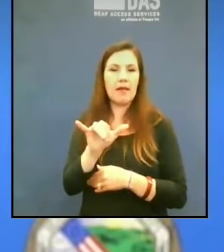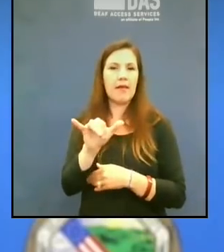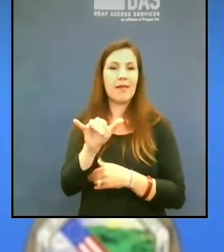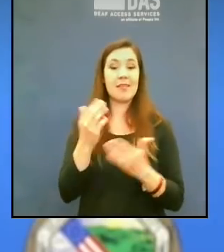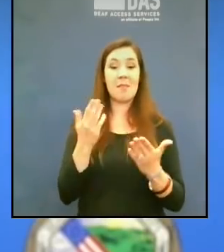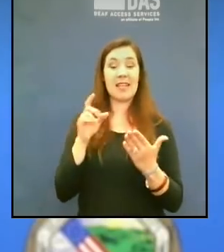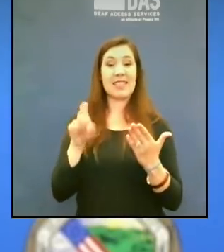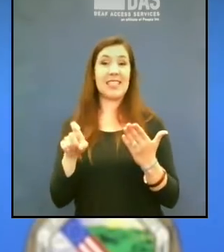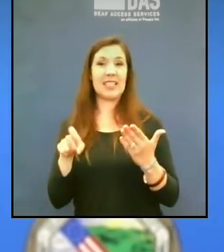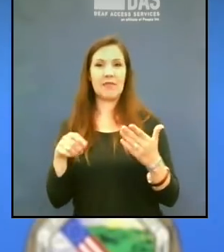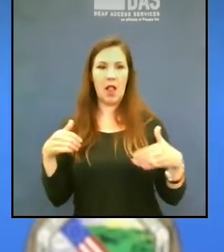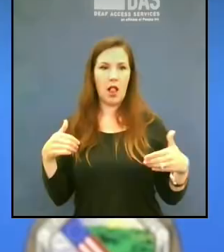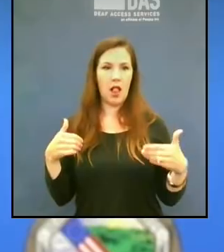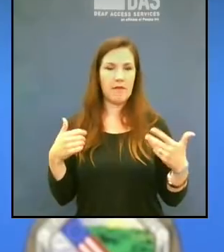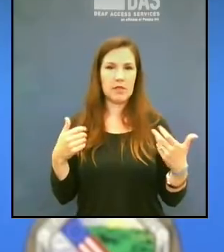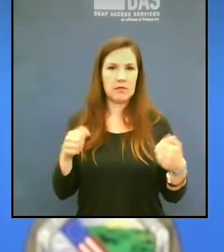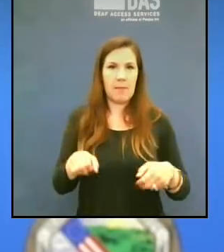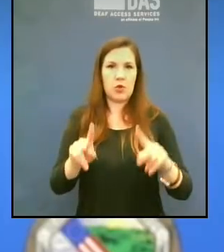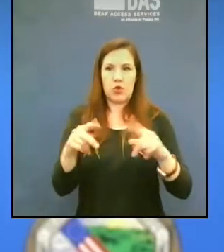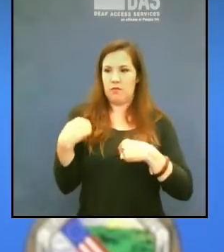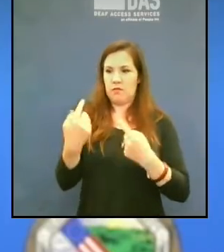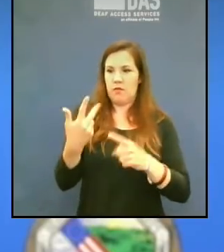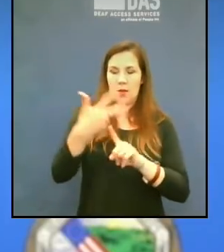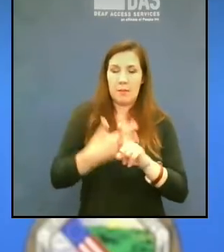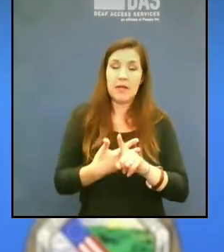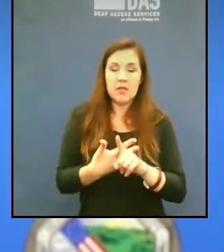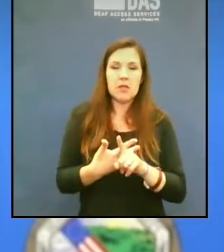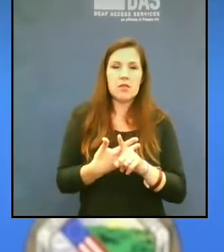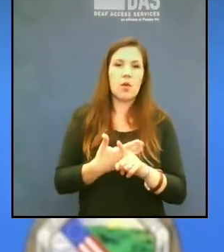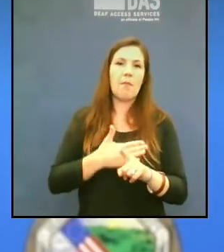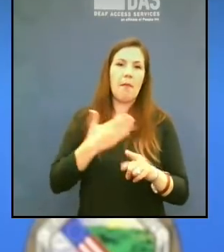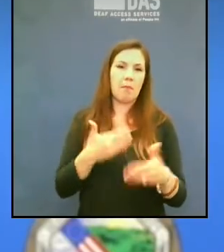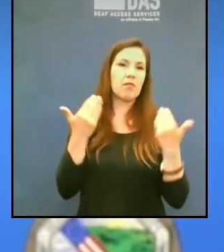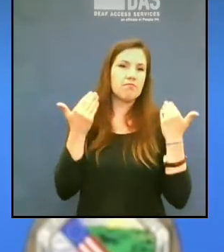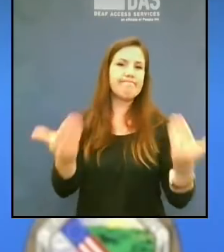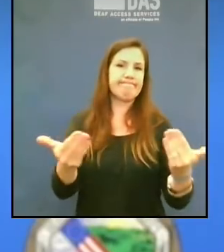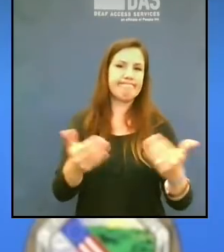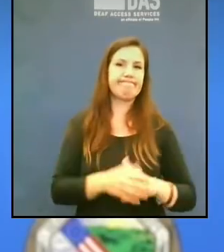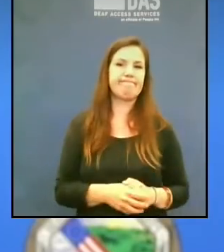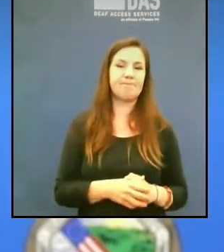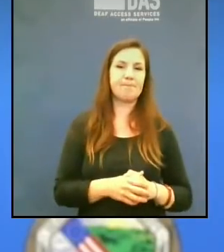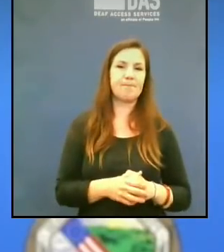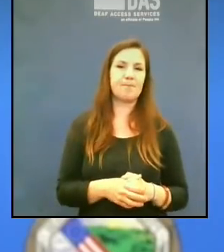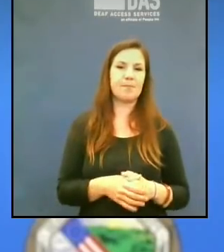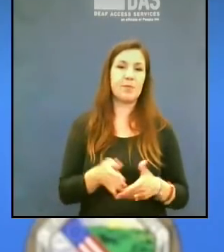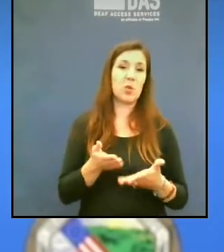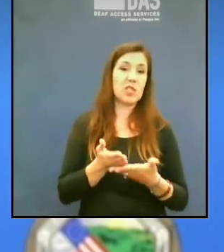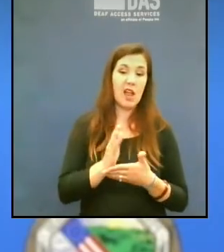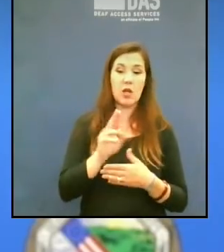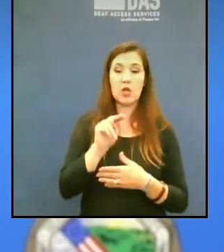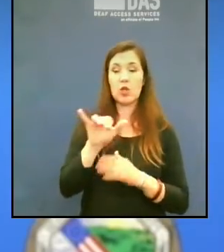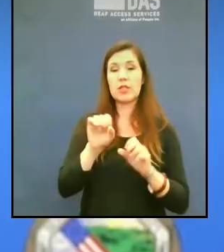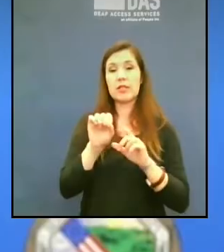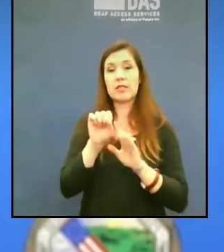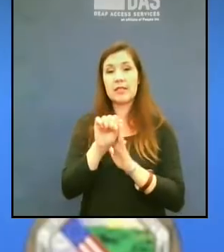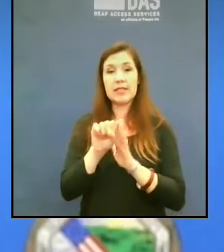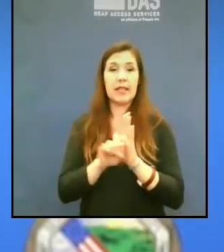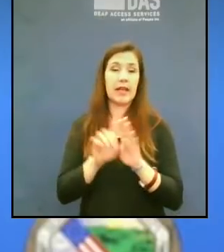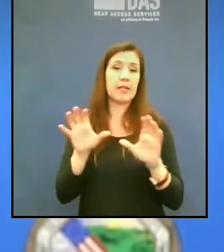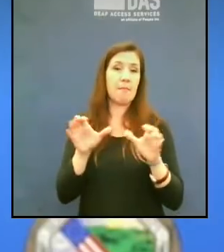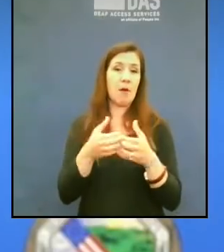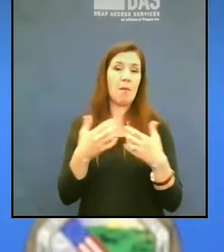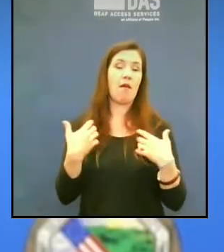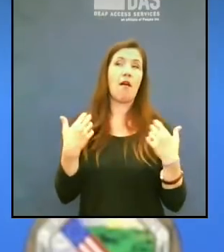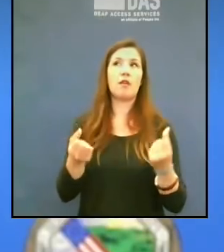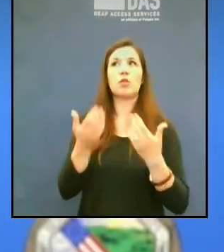if they haven't had a chance to have one for the last 3 months. So I'm very glad that that has been allowed by New York State Department of Health, and I thank the governor for